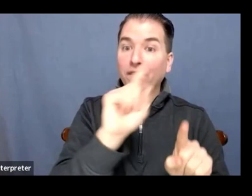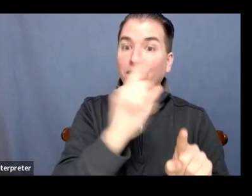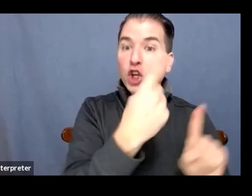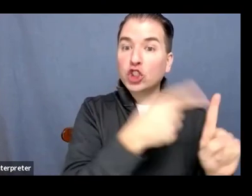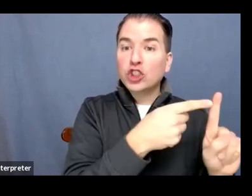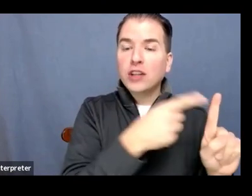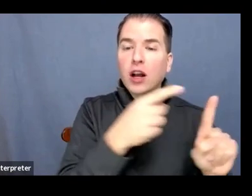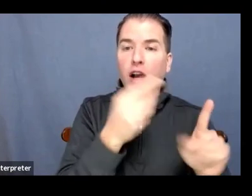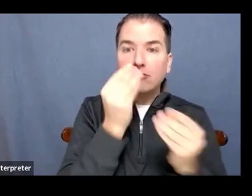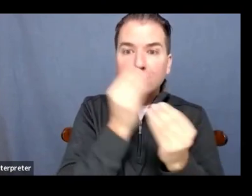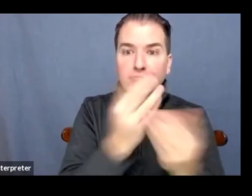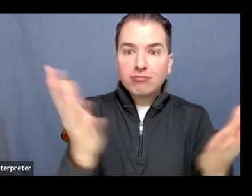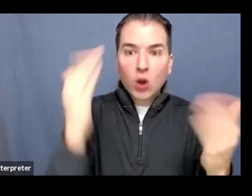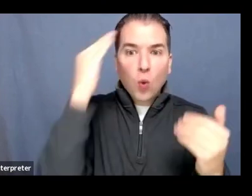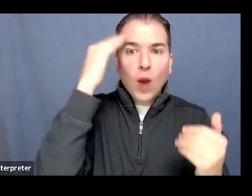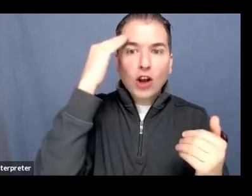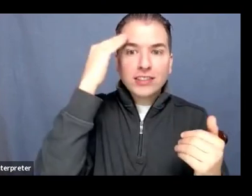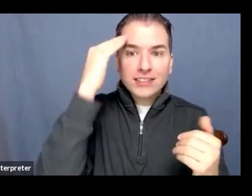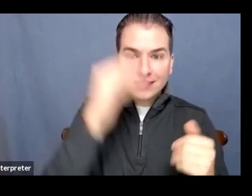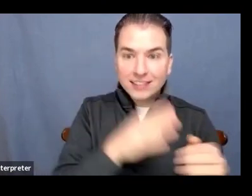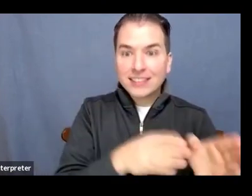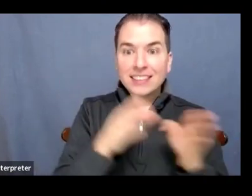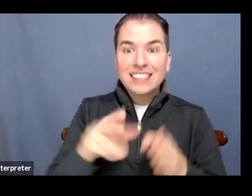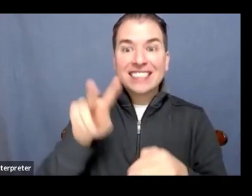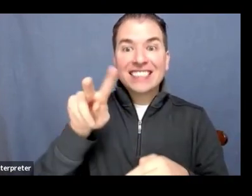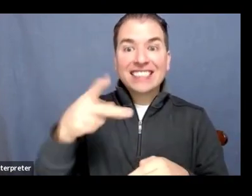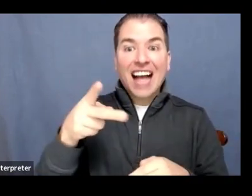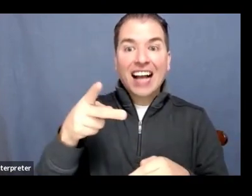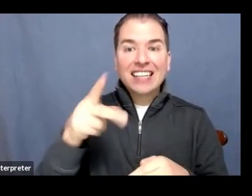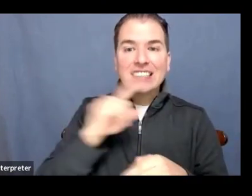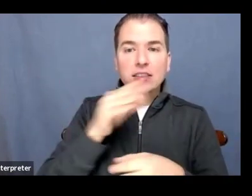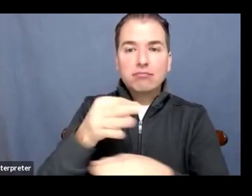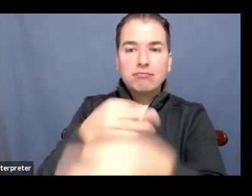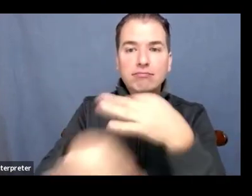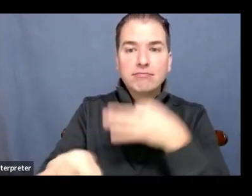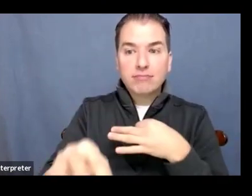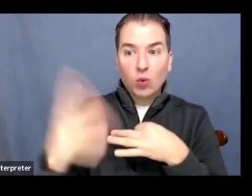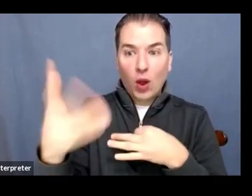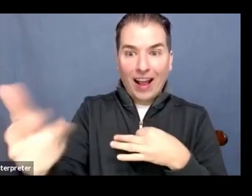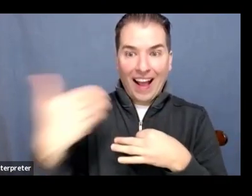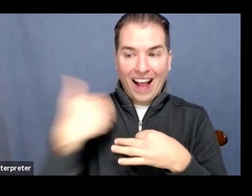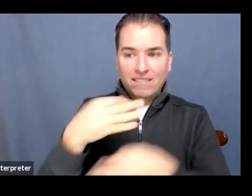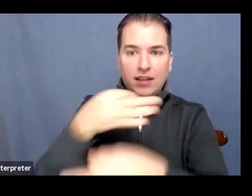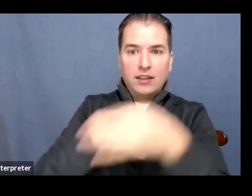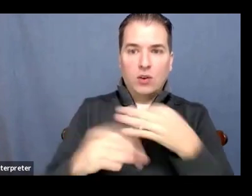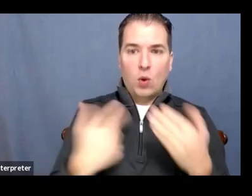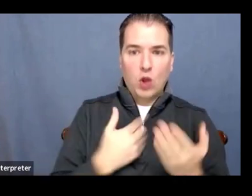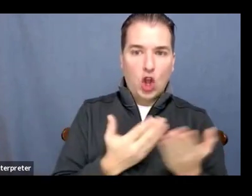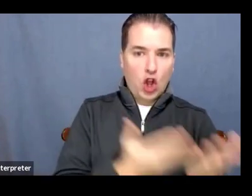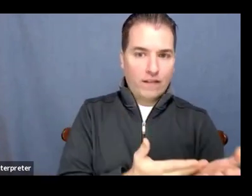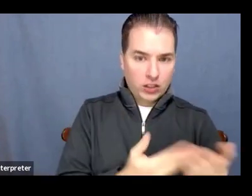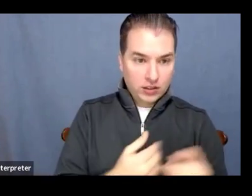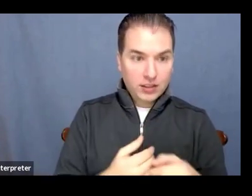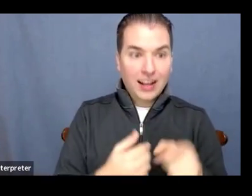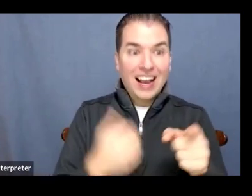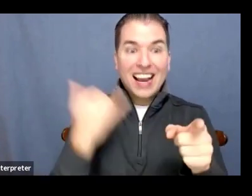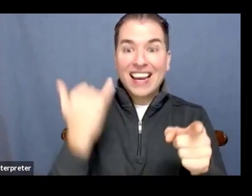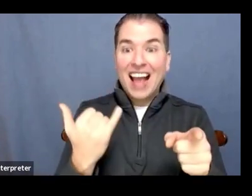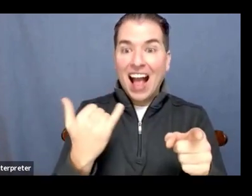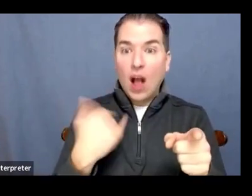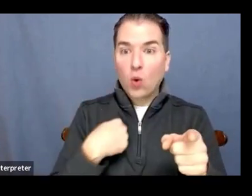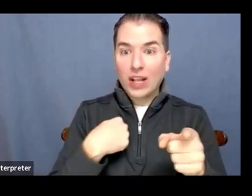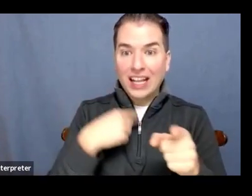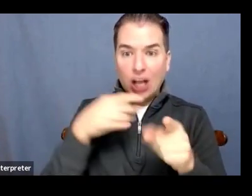one had to do with differentiation and solving that need for everybody getting what they want. And here we're solving a need or a want for a